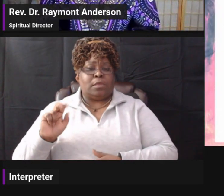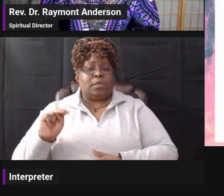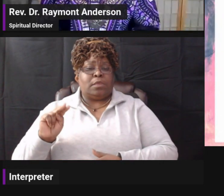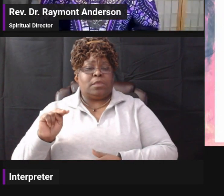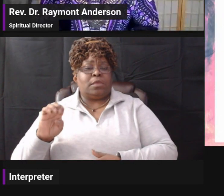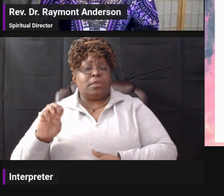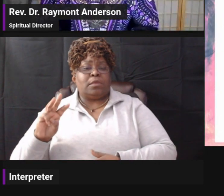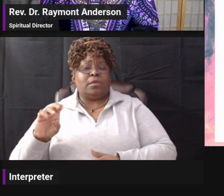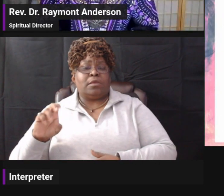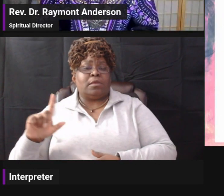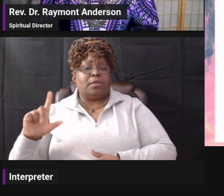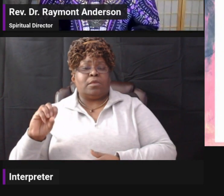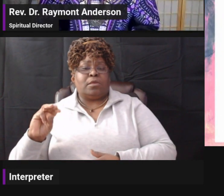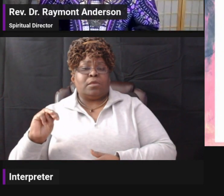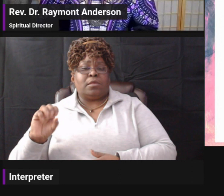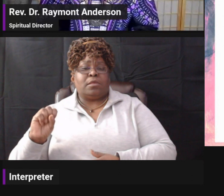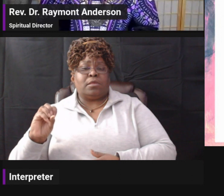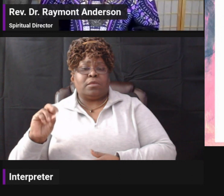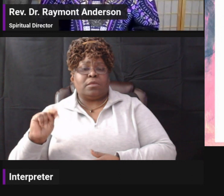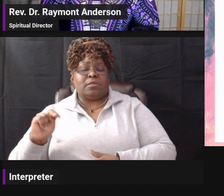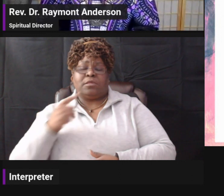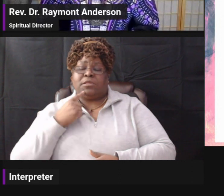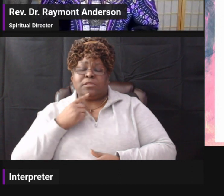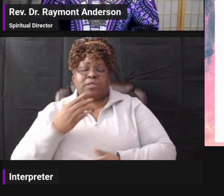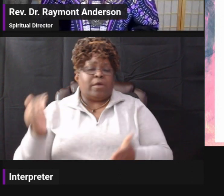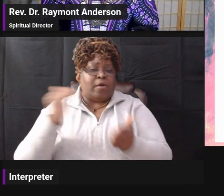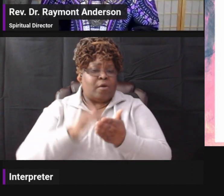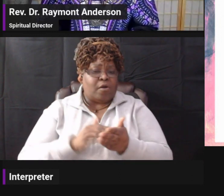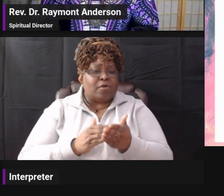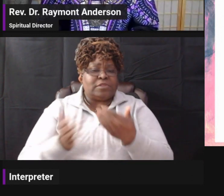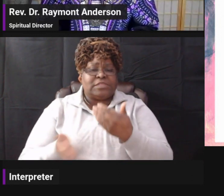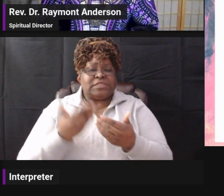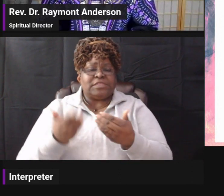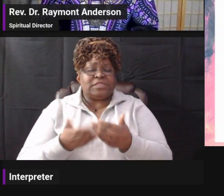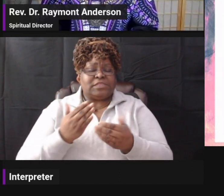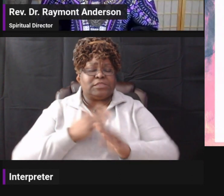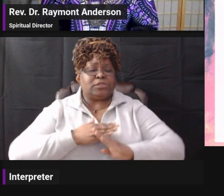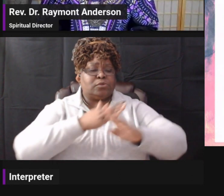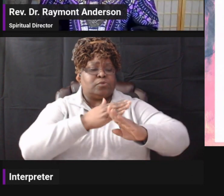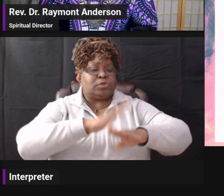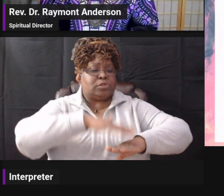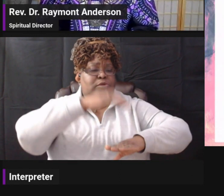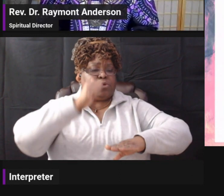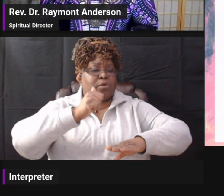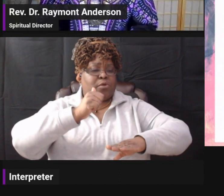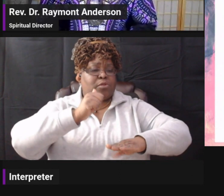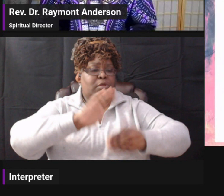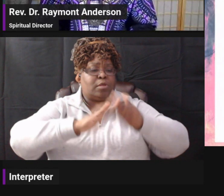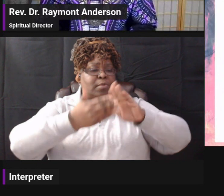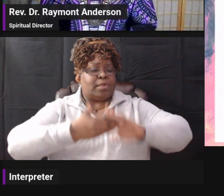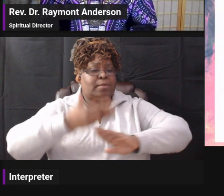Marianne Williamson says, how often it seems easier to resist the call of a